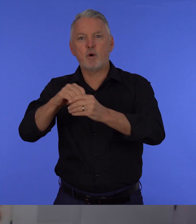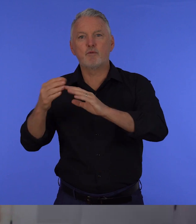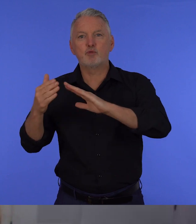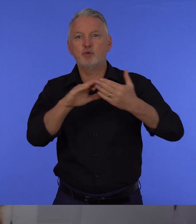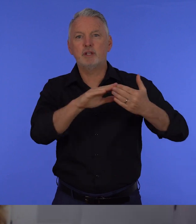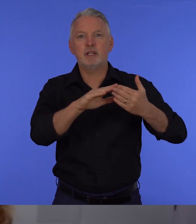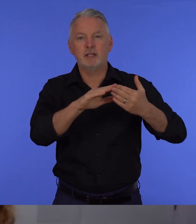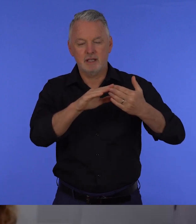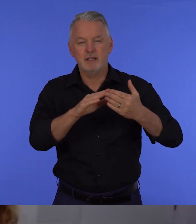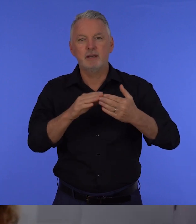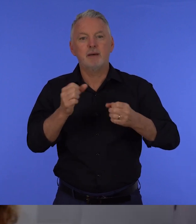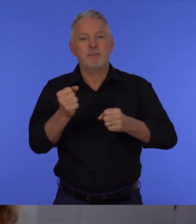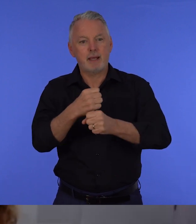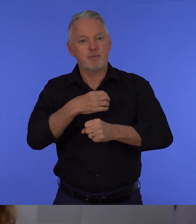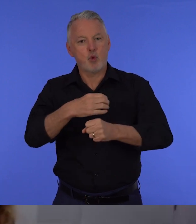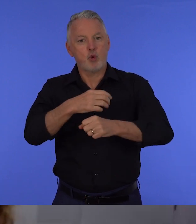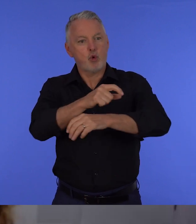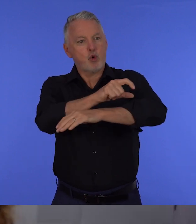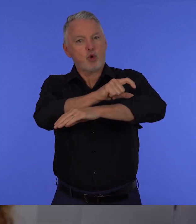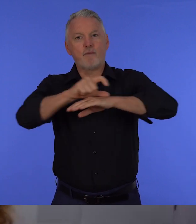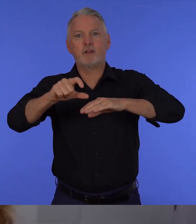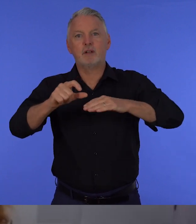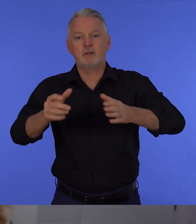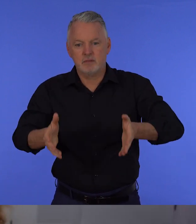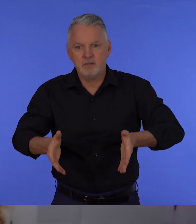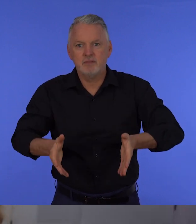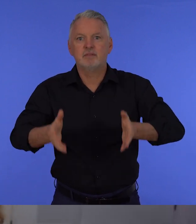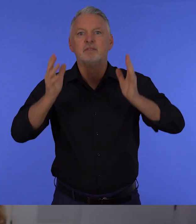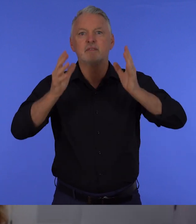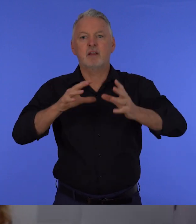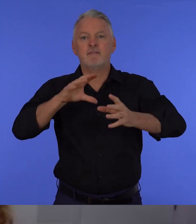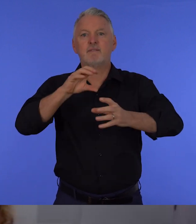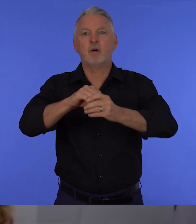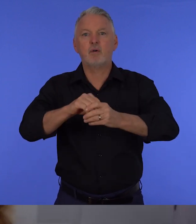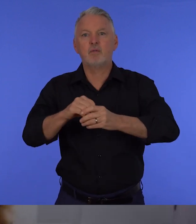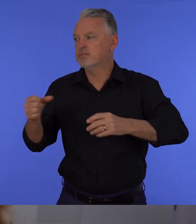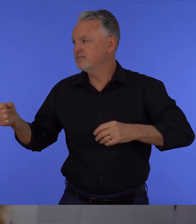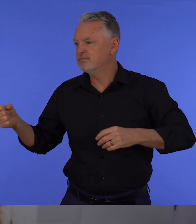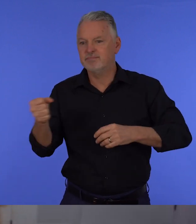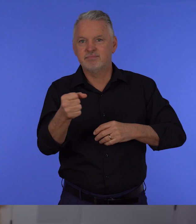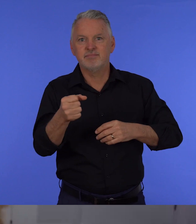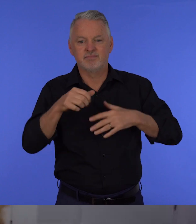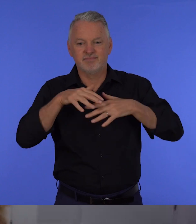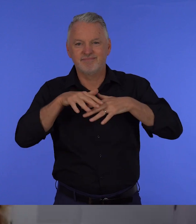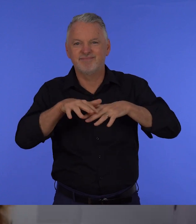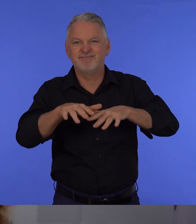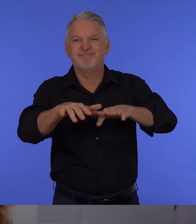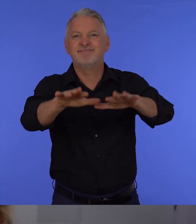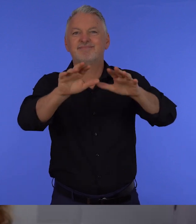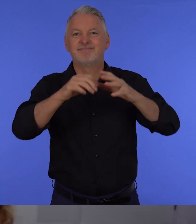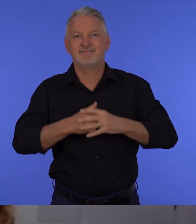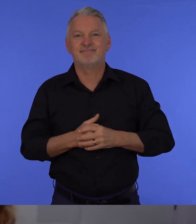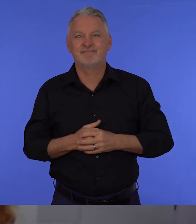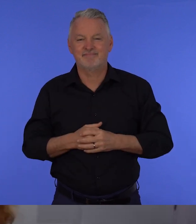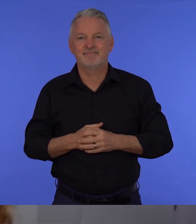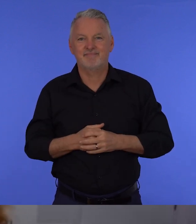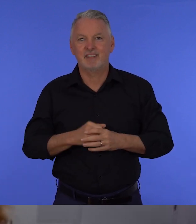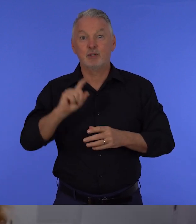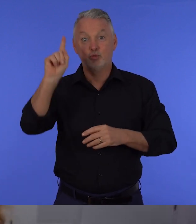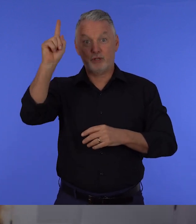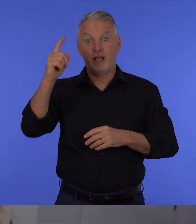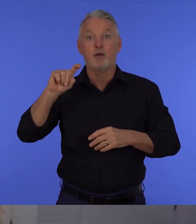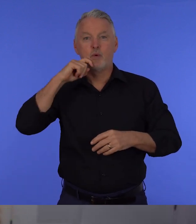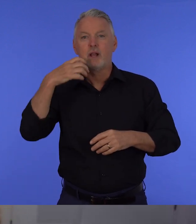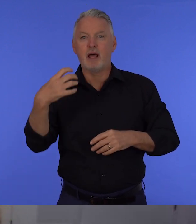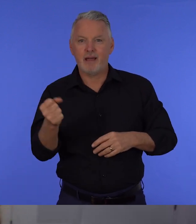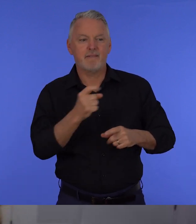engaged your children in their local community activities, that parents watching may feel more confident to take that first step towards inclusion for their